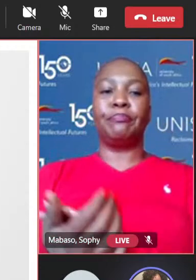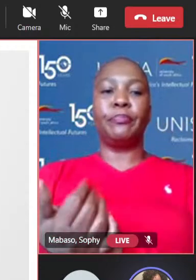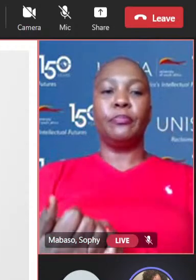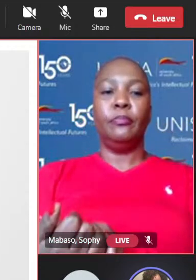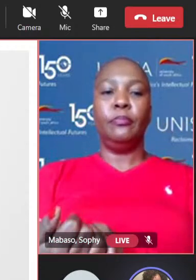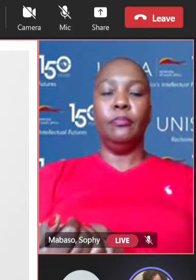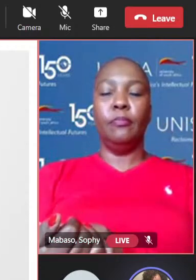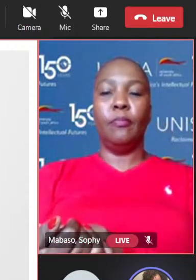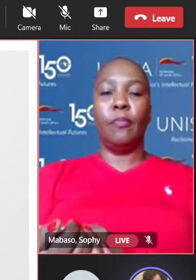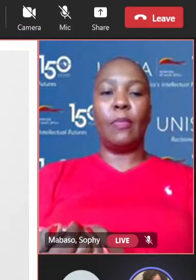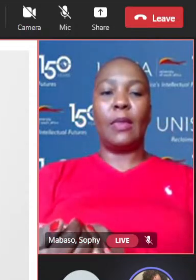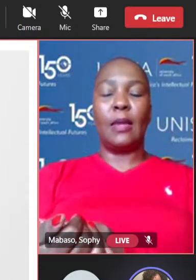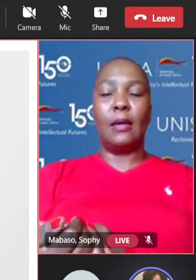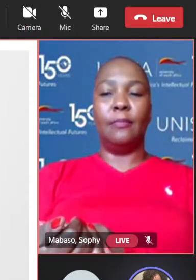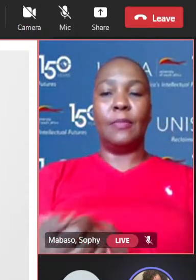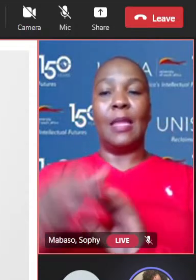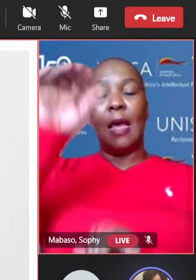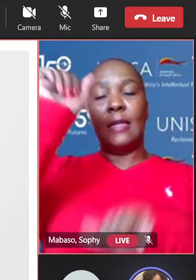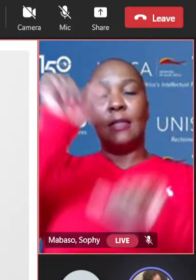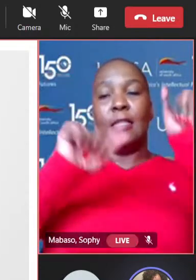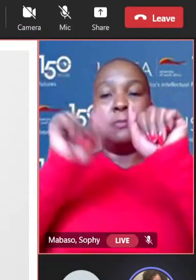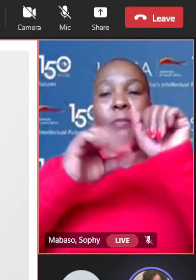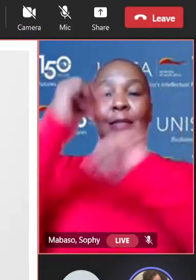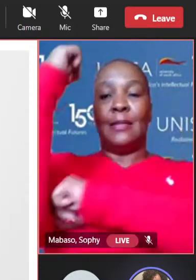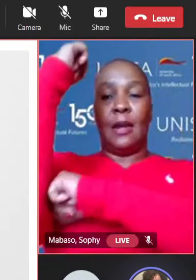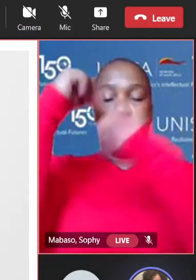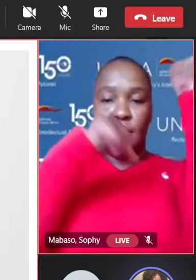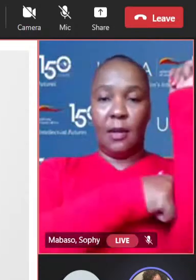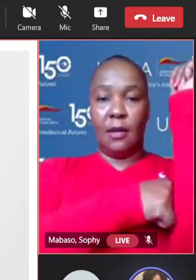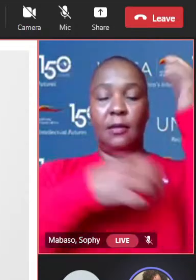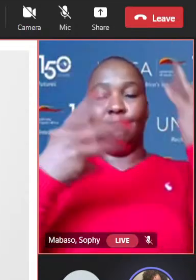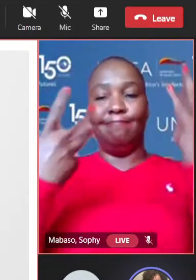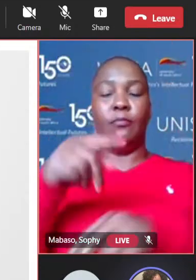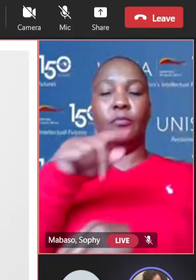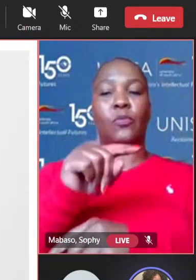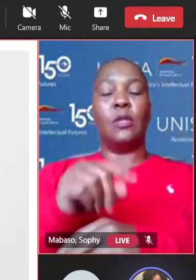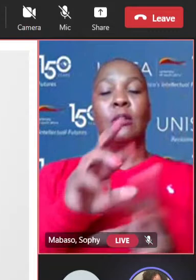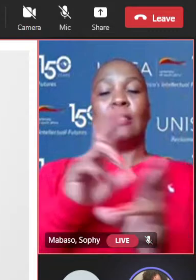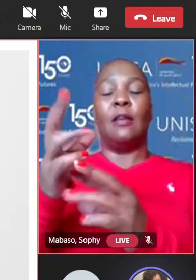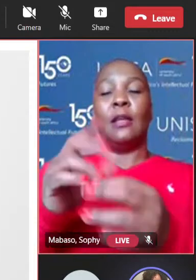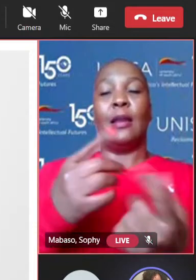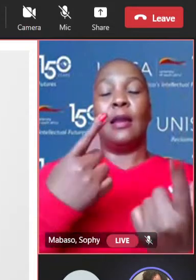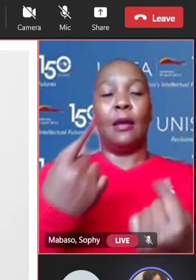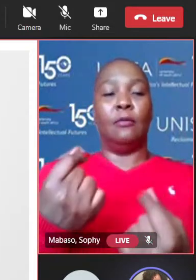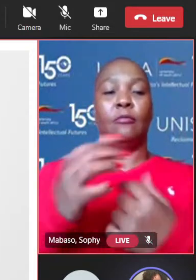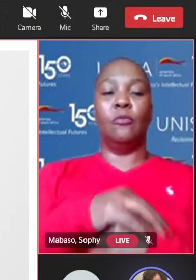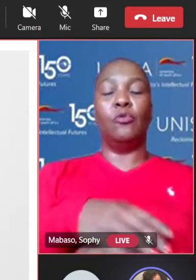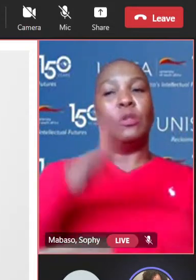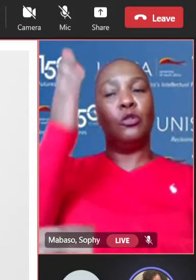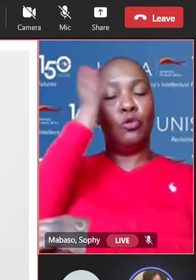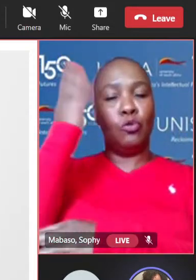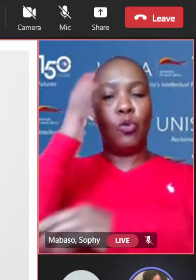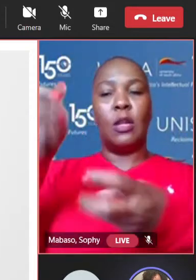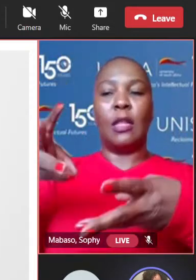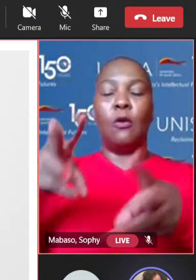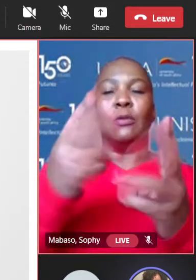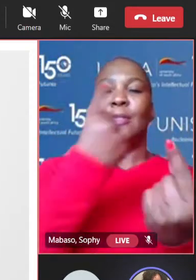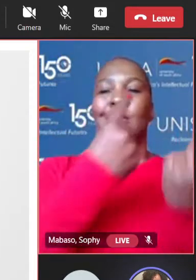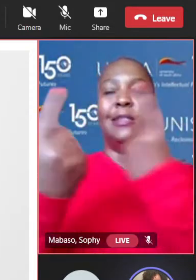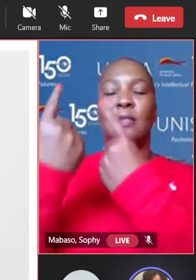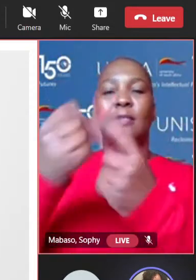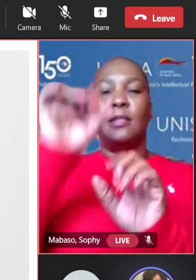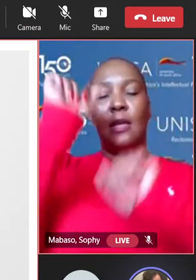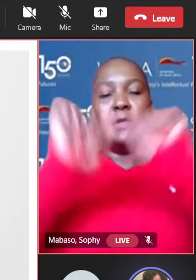the assessment structure, as we are referred to it now, you need to know the weights of each assessment, meaning that